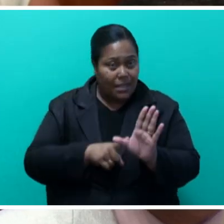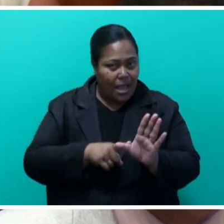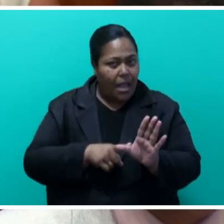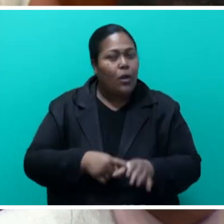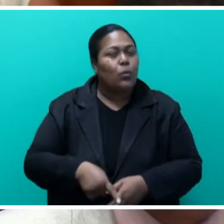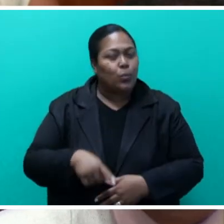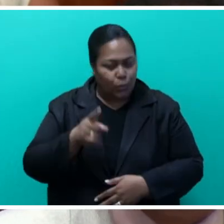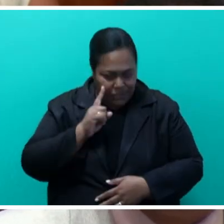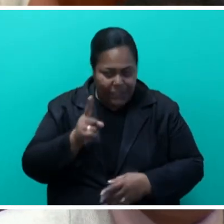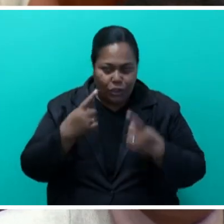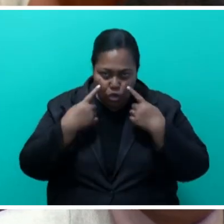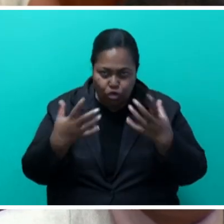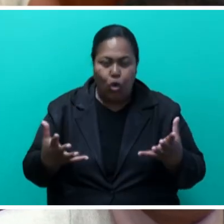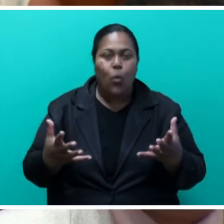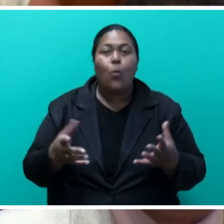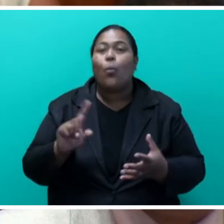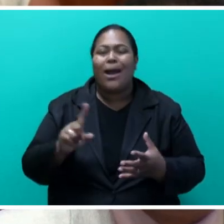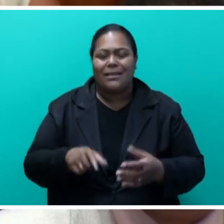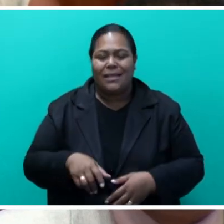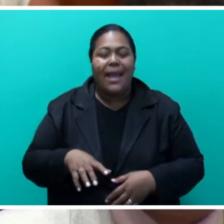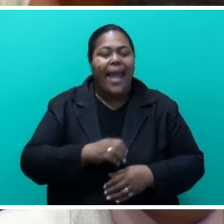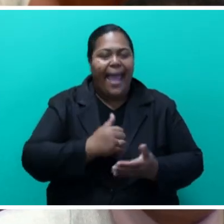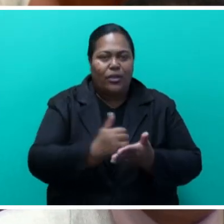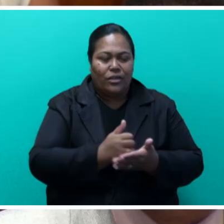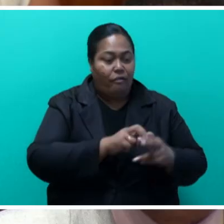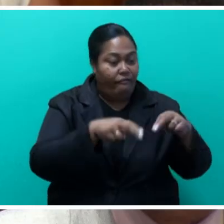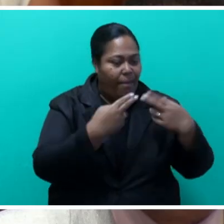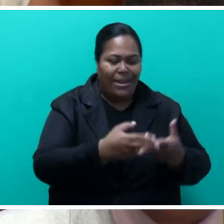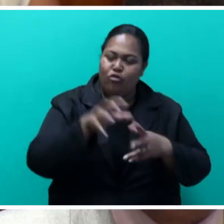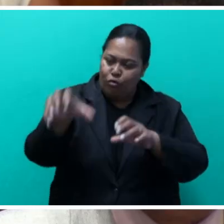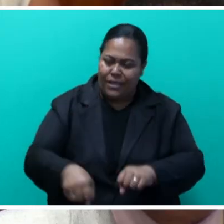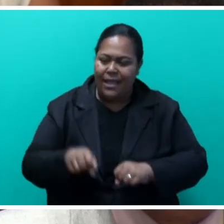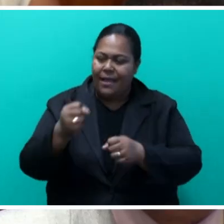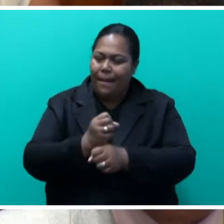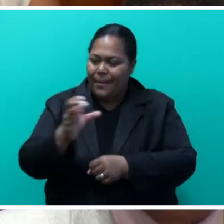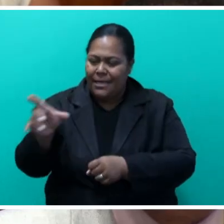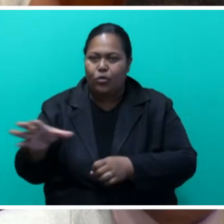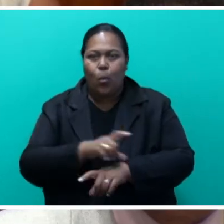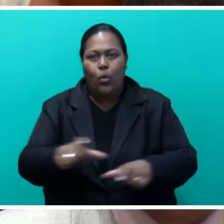redress through civil action after the courts have convicted the persons responsible.